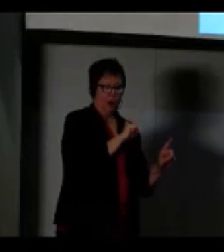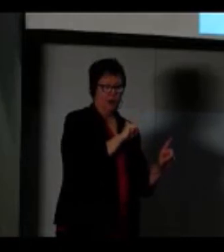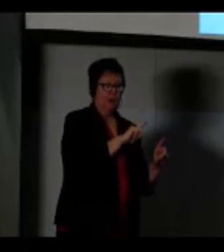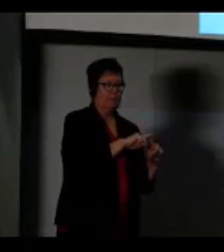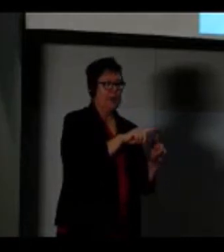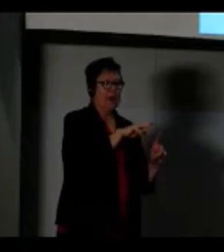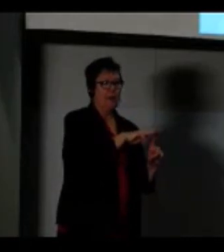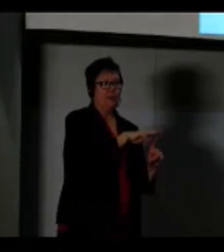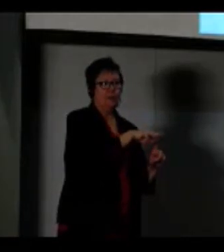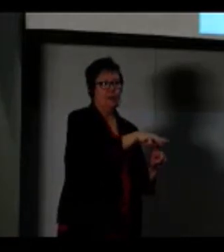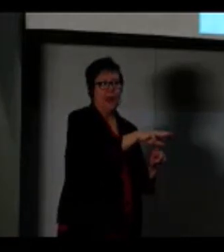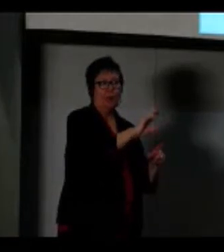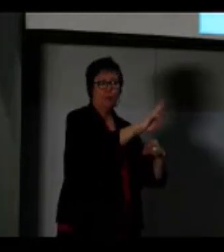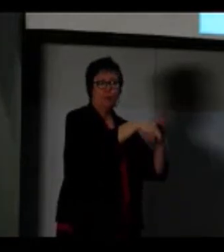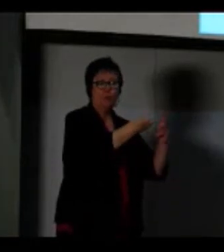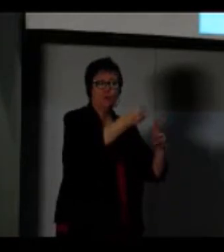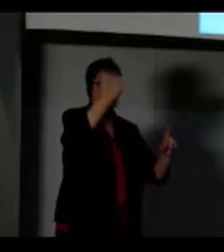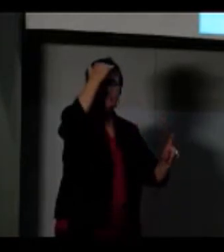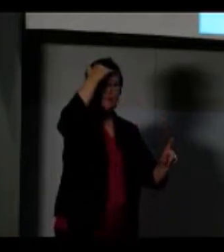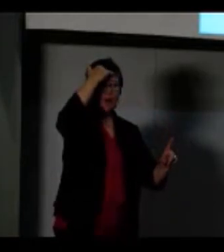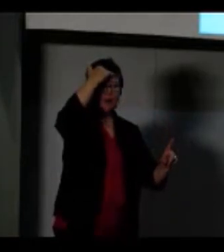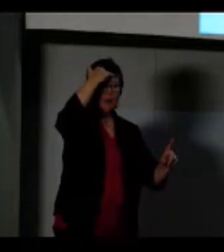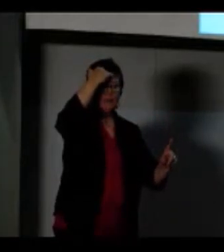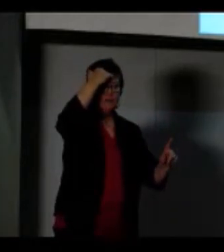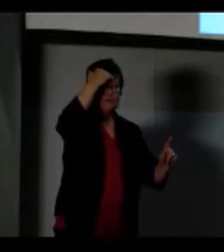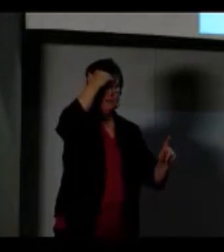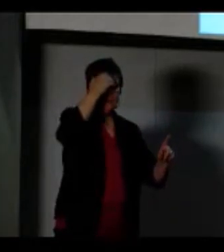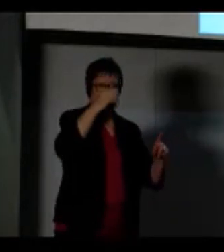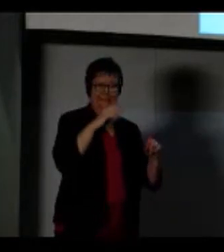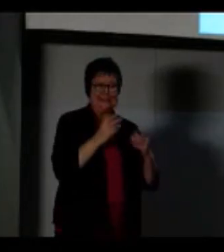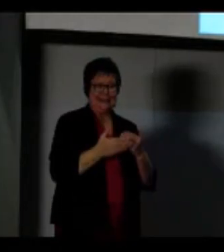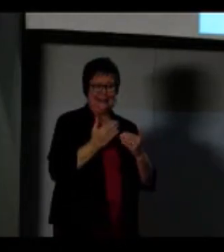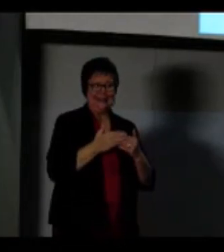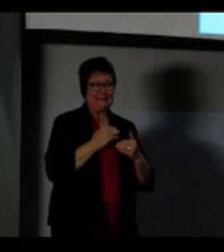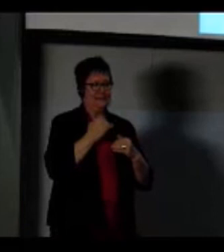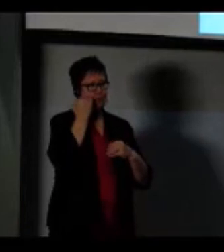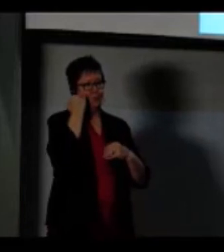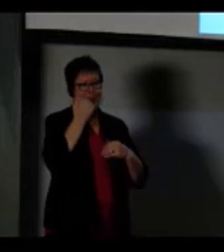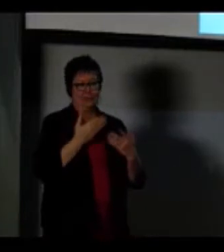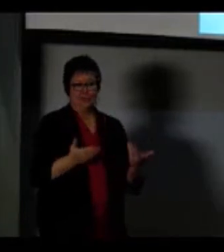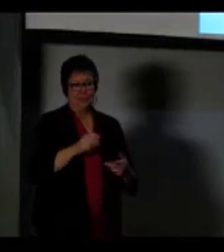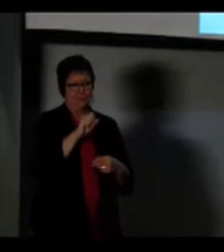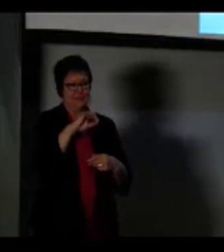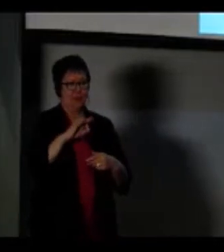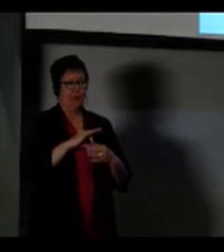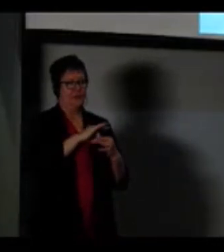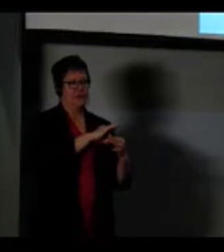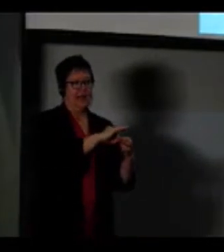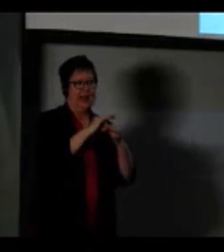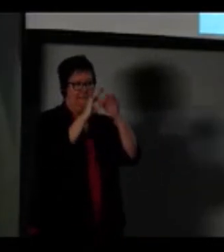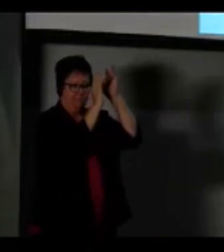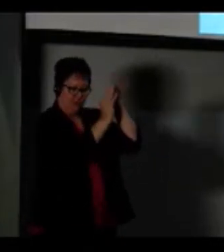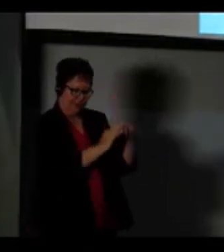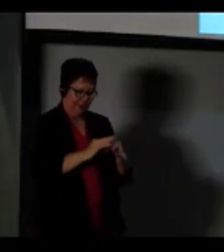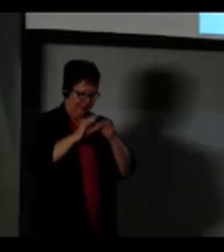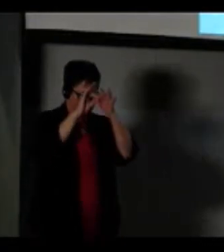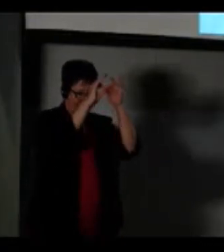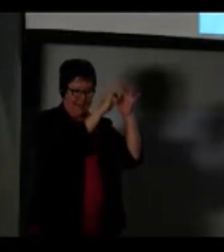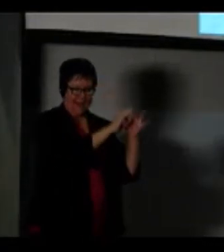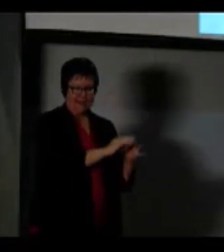of knowledge. It's not hard to imagine this interconnectedness here at the Smithsonian, and certainly this morning's talks have